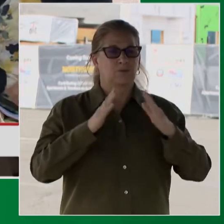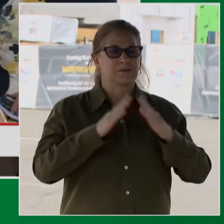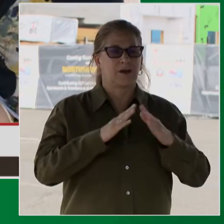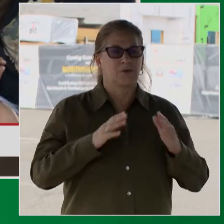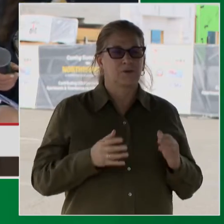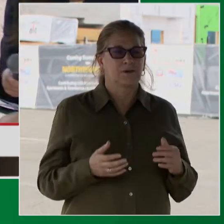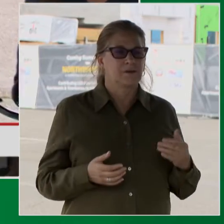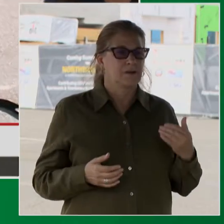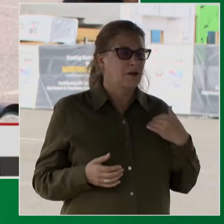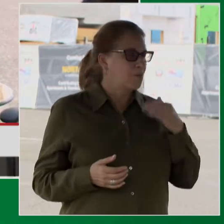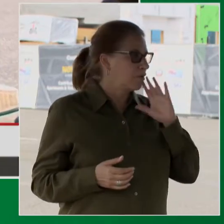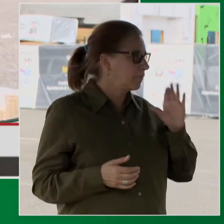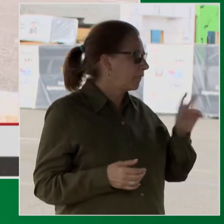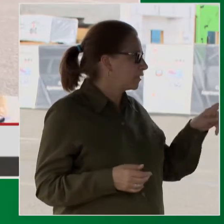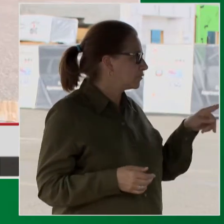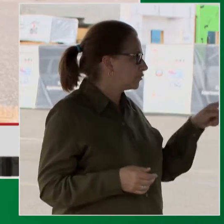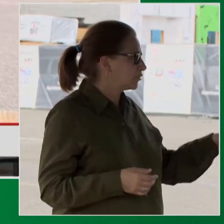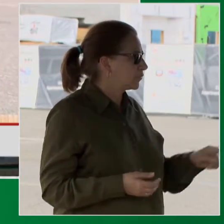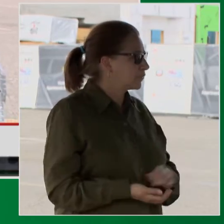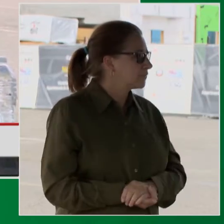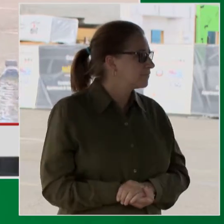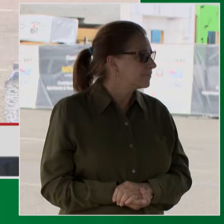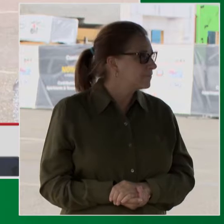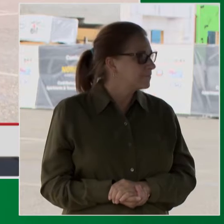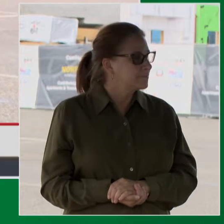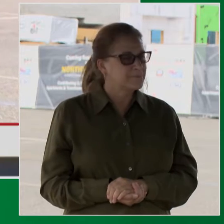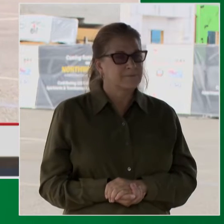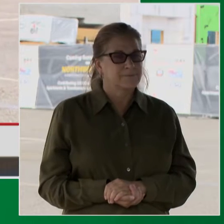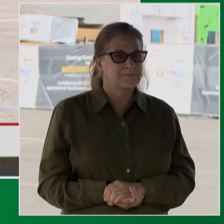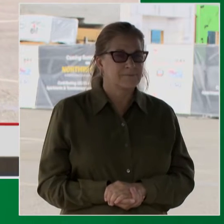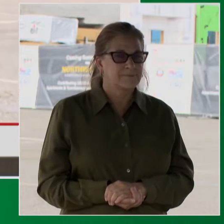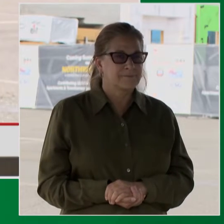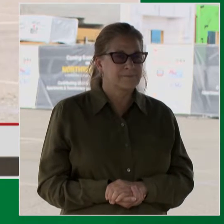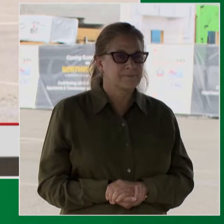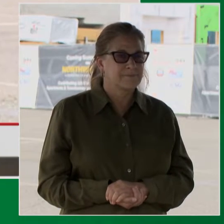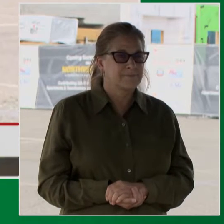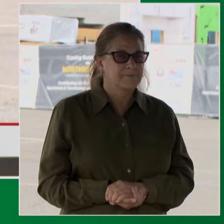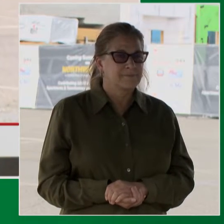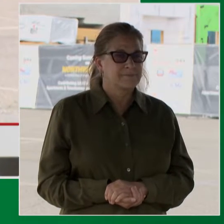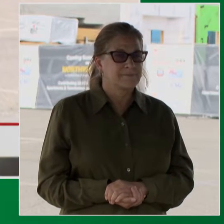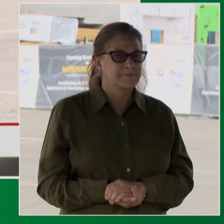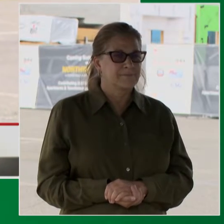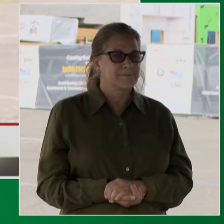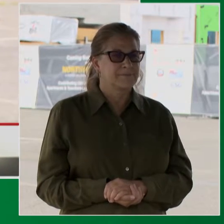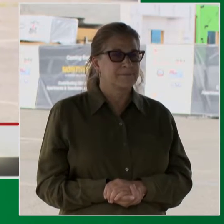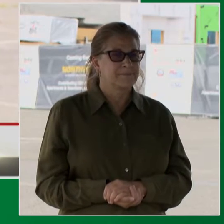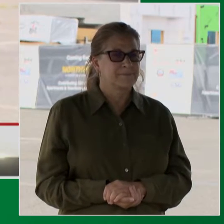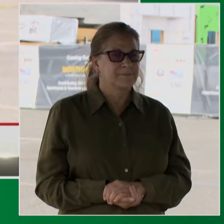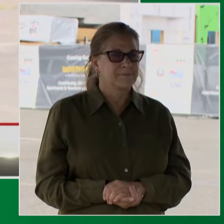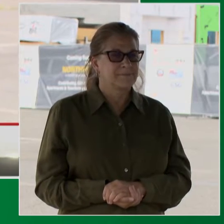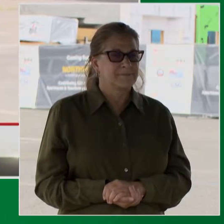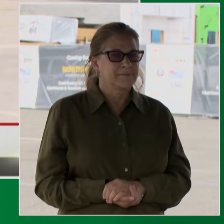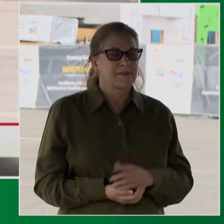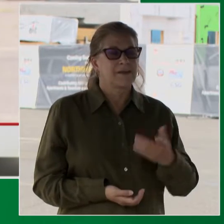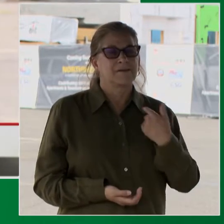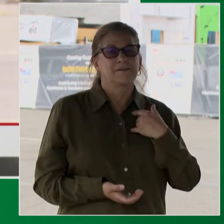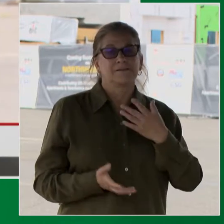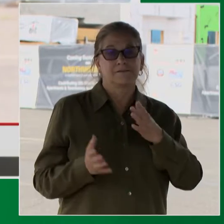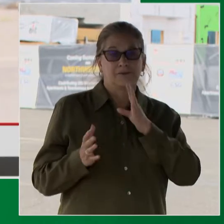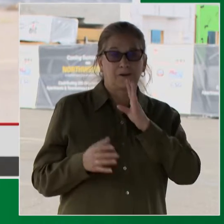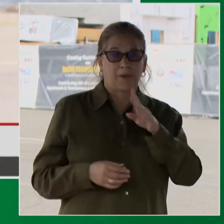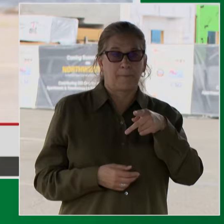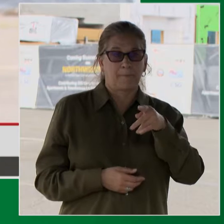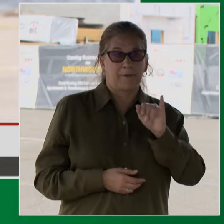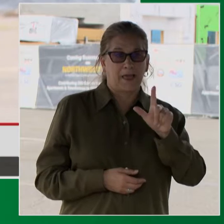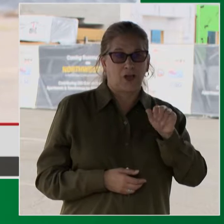Sharon in a little bit. But first, we're going to take on one of our pillars, which is housing affordability. And so, as you know,